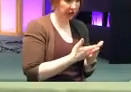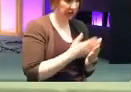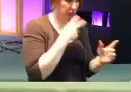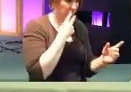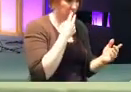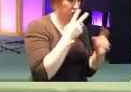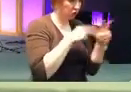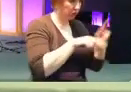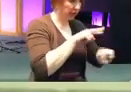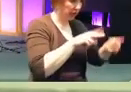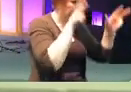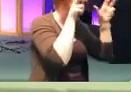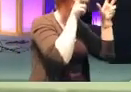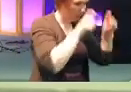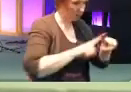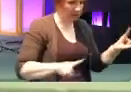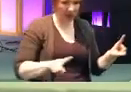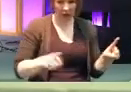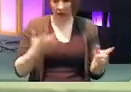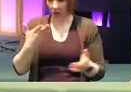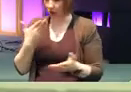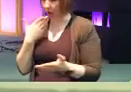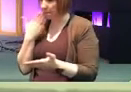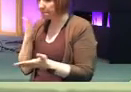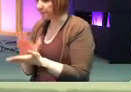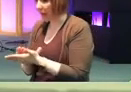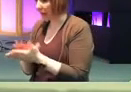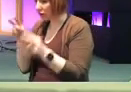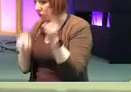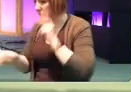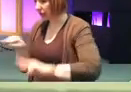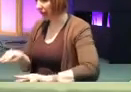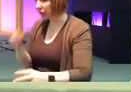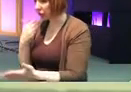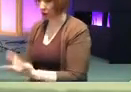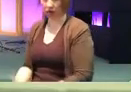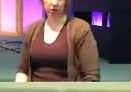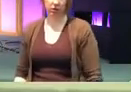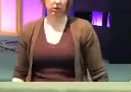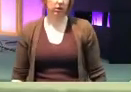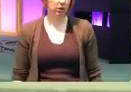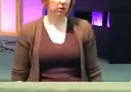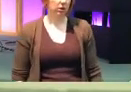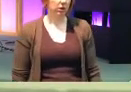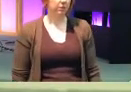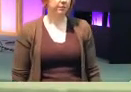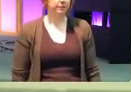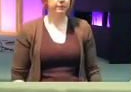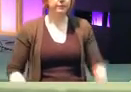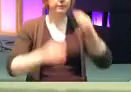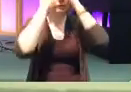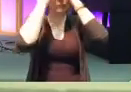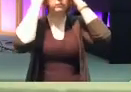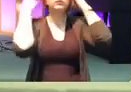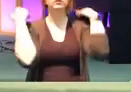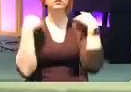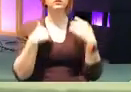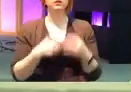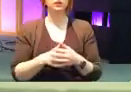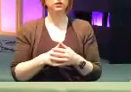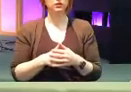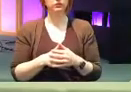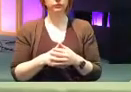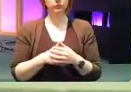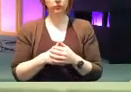good. The prophet Isaiah warned about this in Isaiah chapter 5, verse 20. He says, woe to those who call evil good and